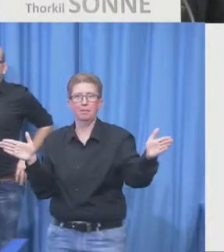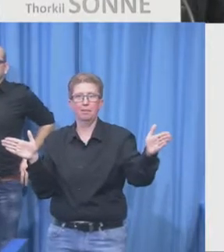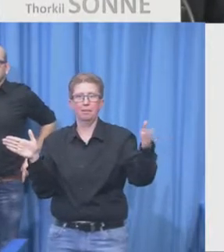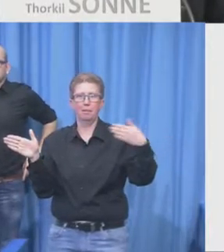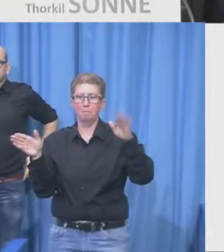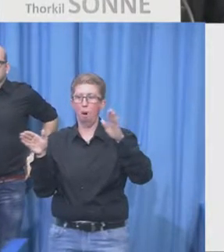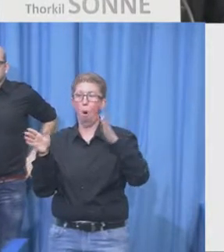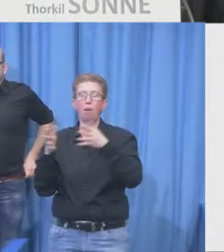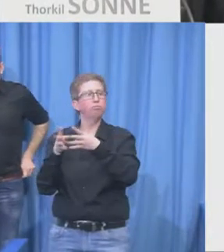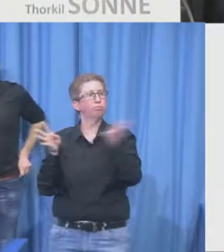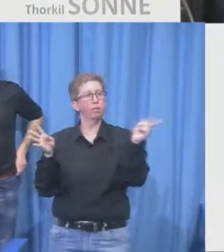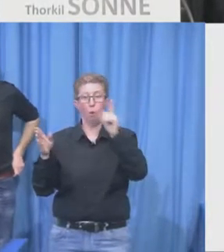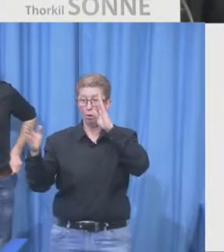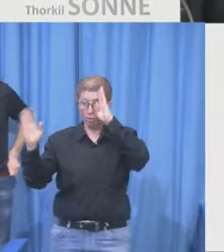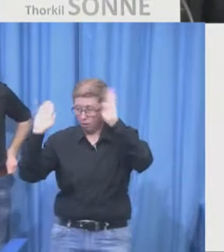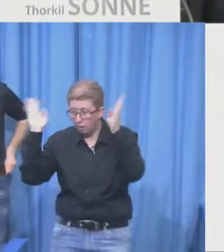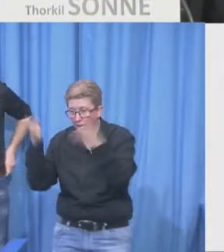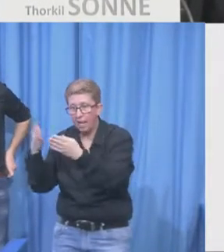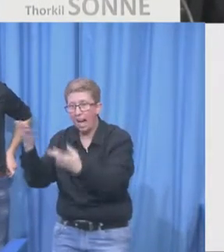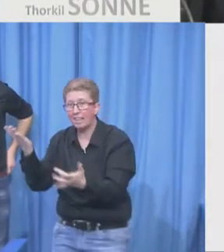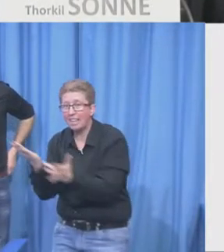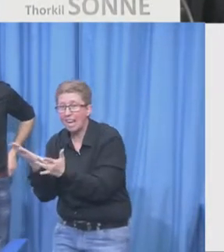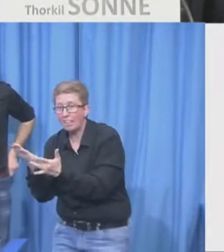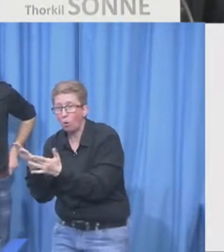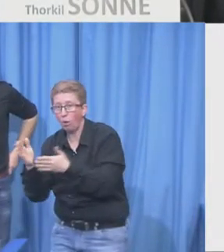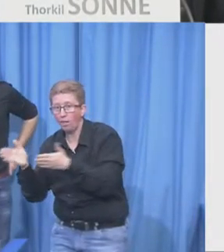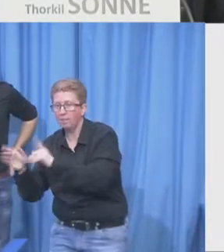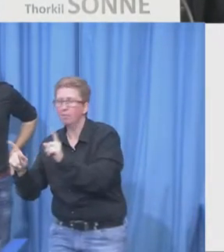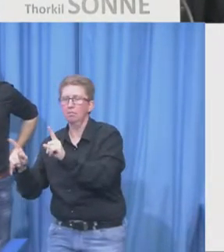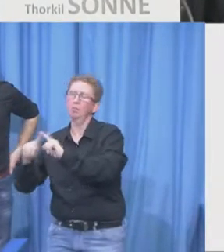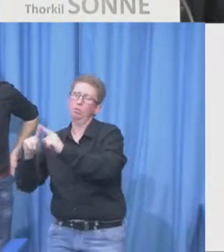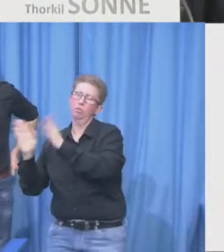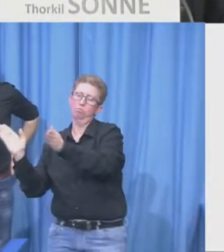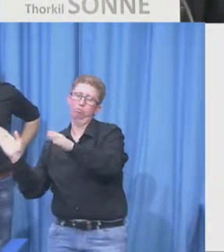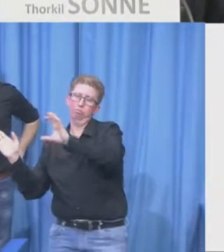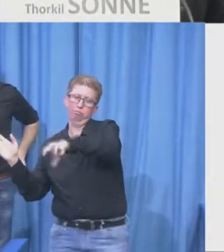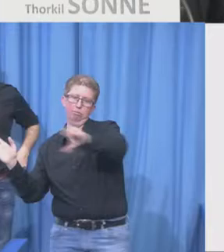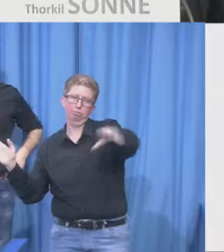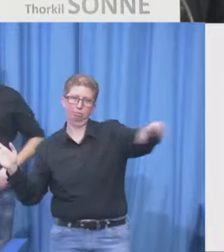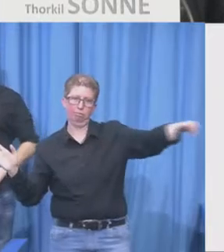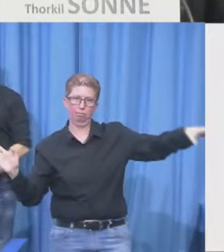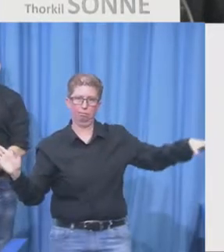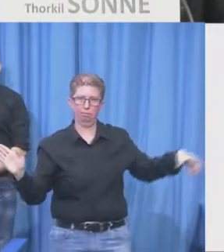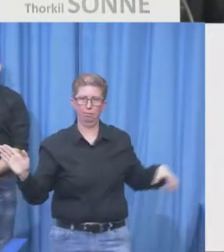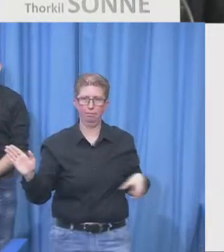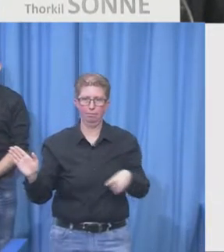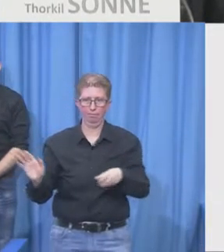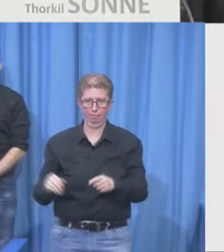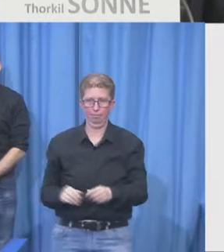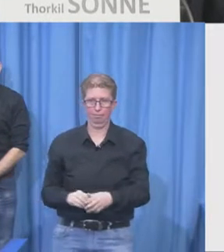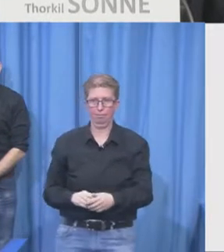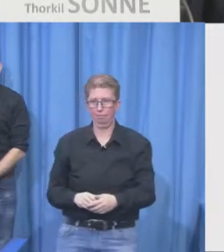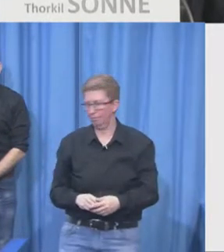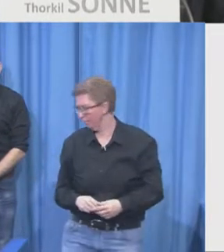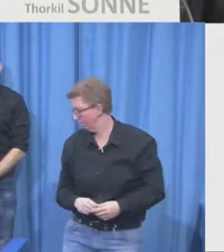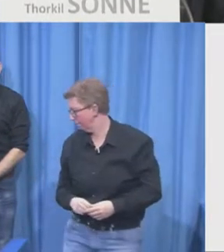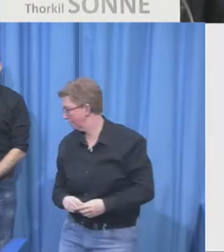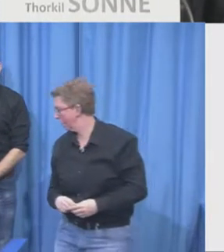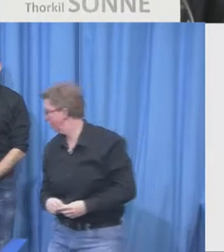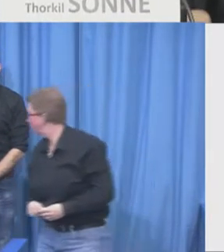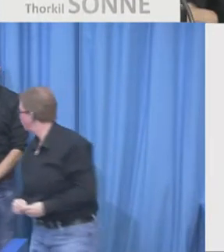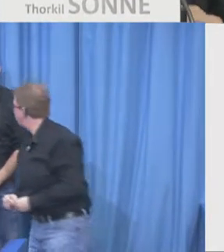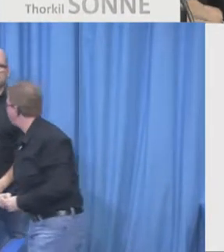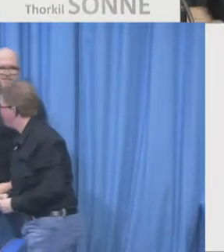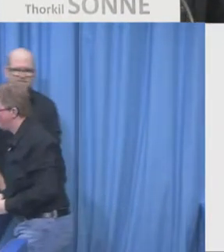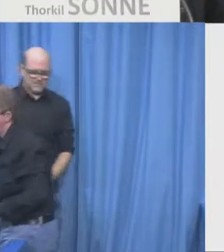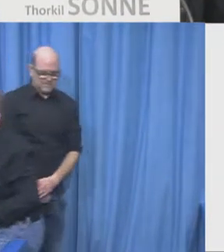It's very much business to business people who are satisfied with our services, make contact to their peers in other companies.